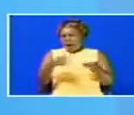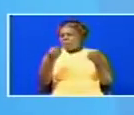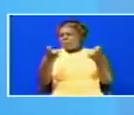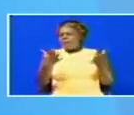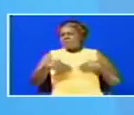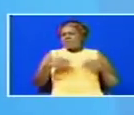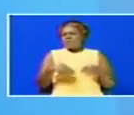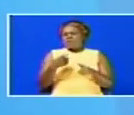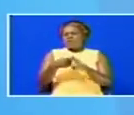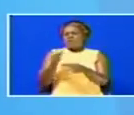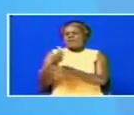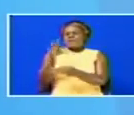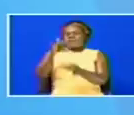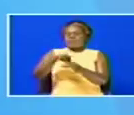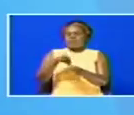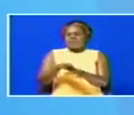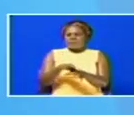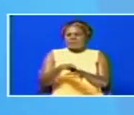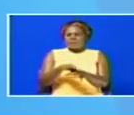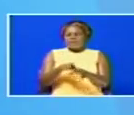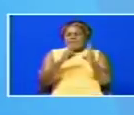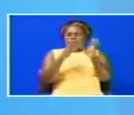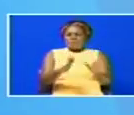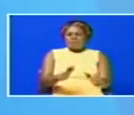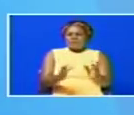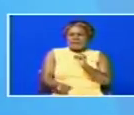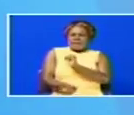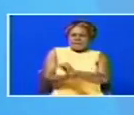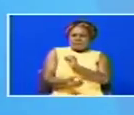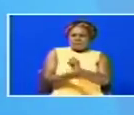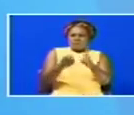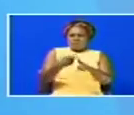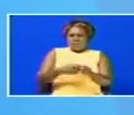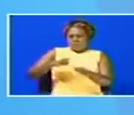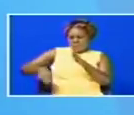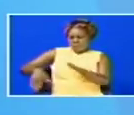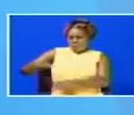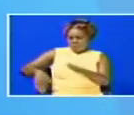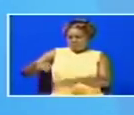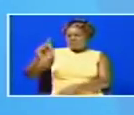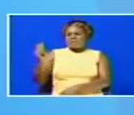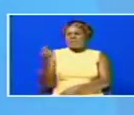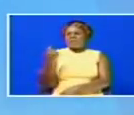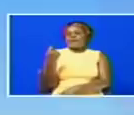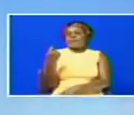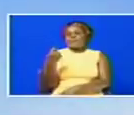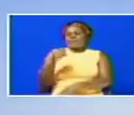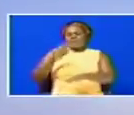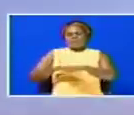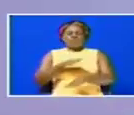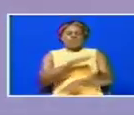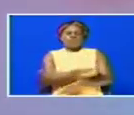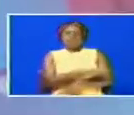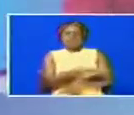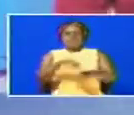from Thursday's poll. Rita Tinina has been crunching the numbers for us from the Bomas of Kenya. Rita, good evening. The